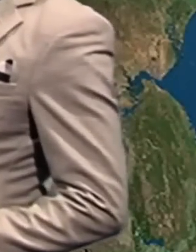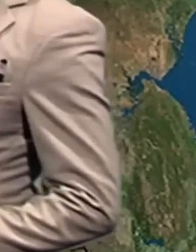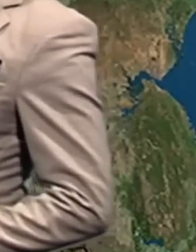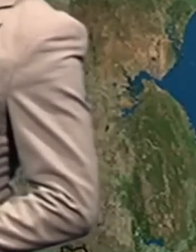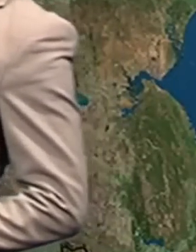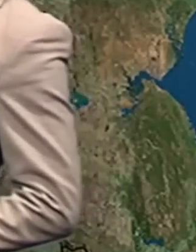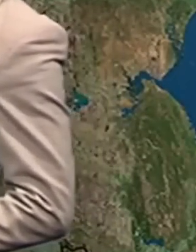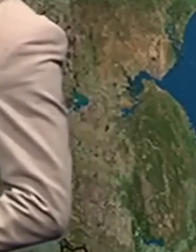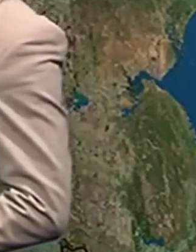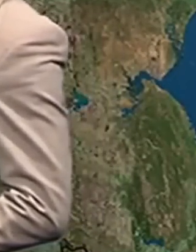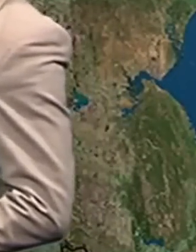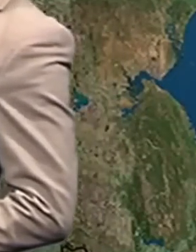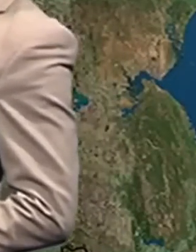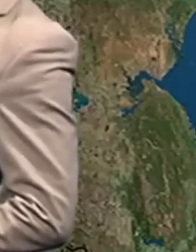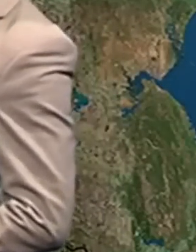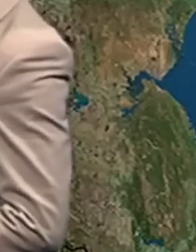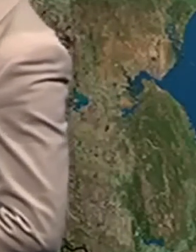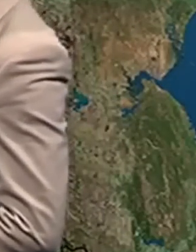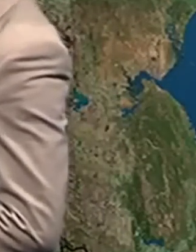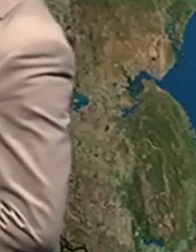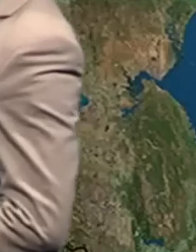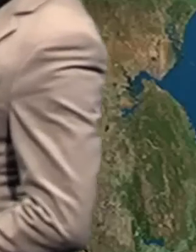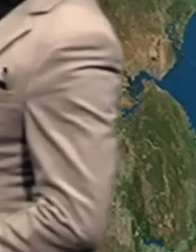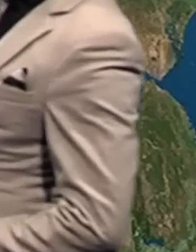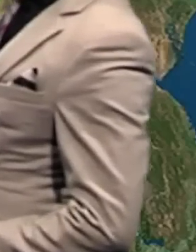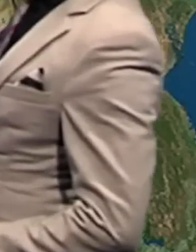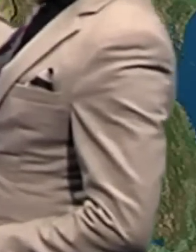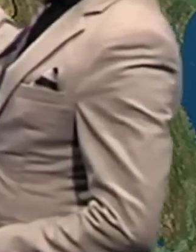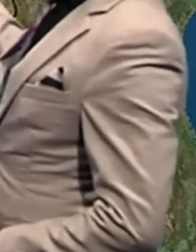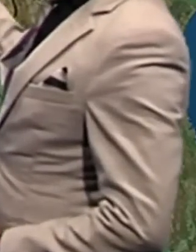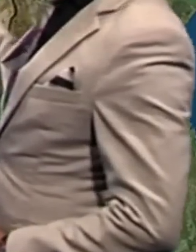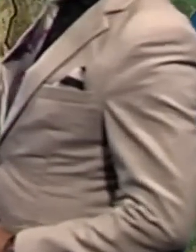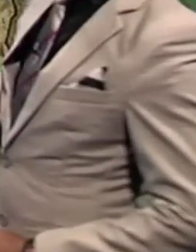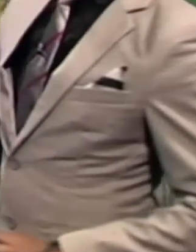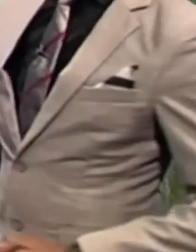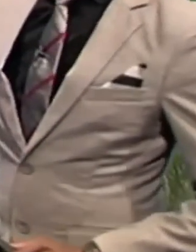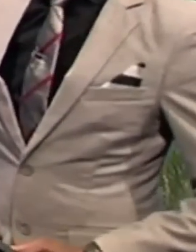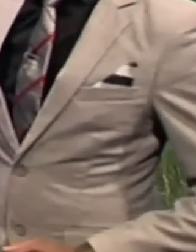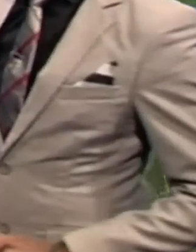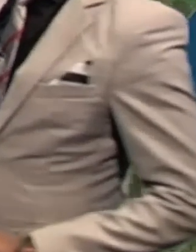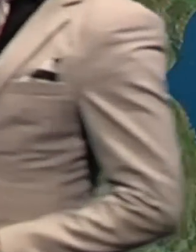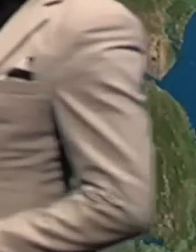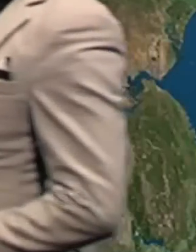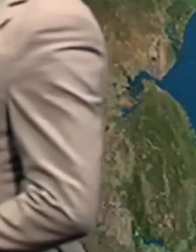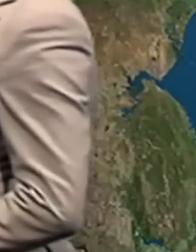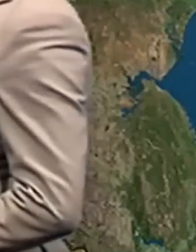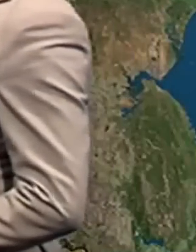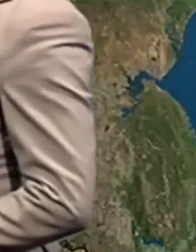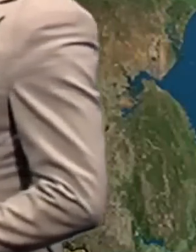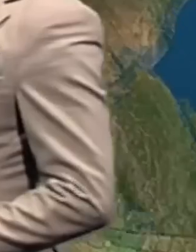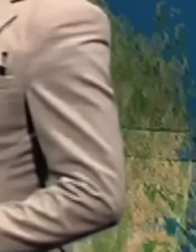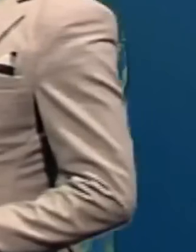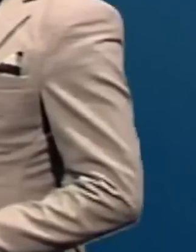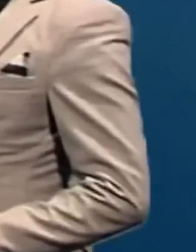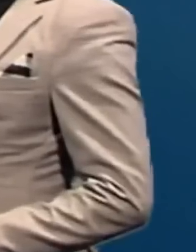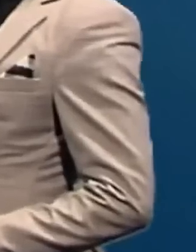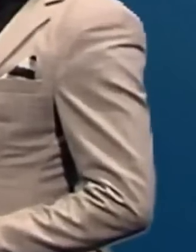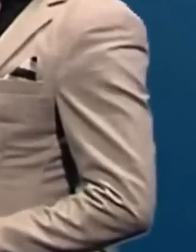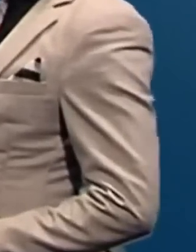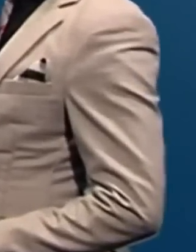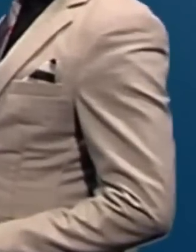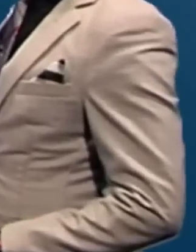go fodile ka Emelo le ka Mettleburg dikarolo tša Mhluze le Lydenburg ke tša masomepedi tshela efela ka Sekhukuza ke tša masometharonne mo go bontšha gore go tla ba go fisha